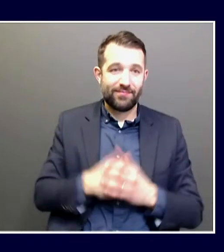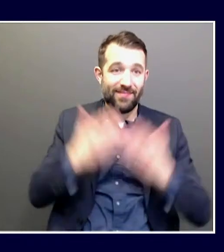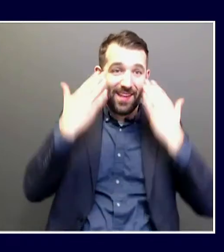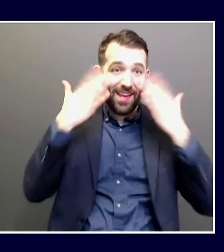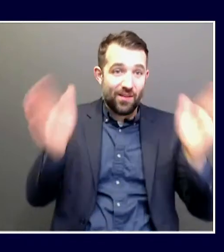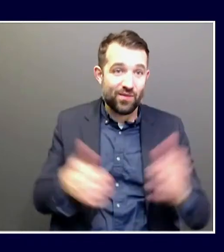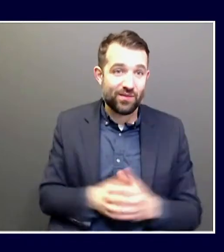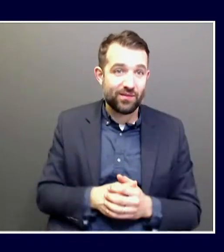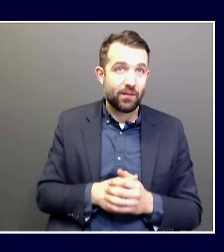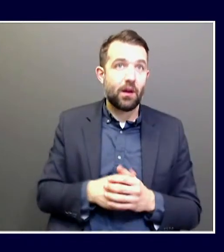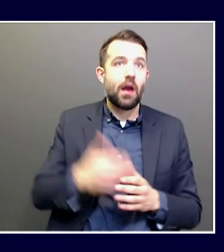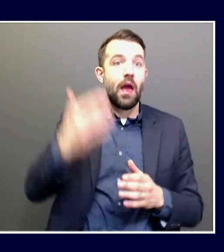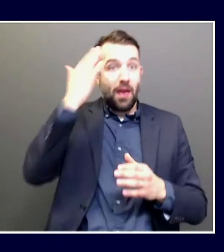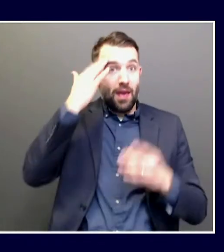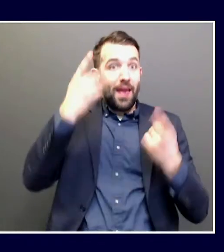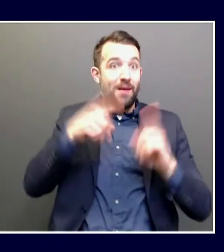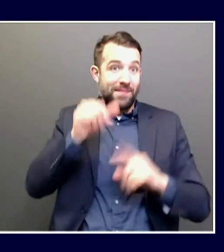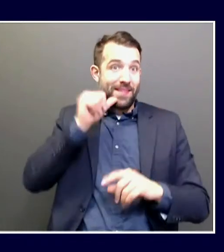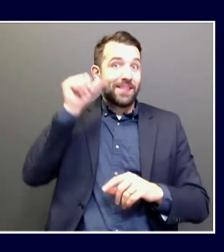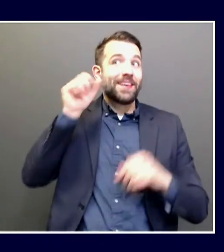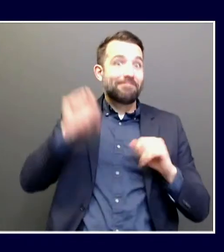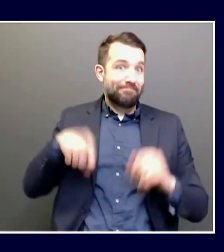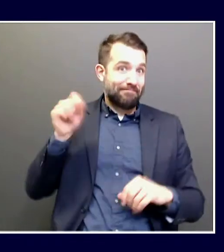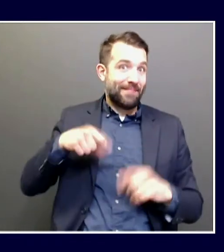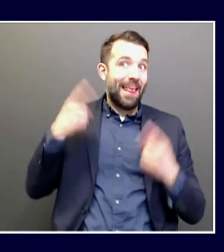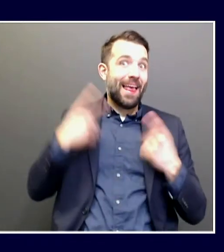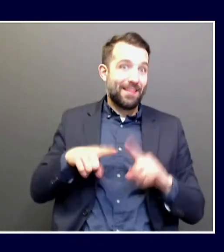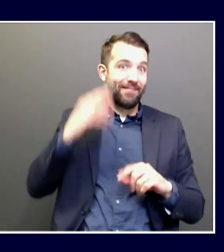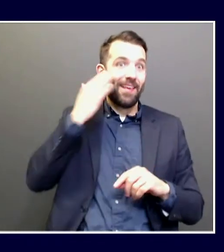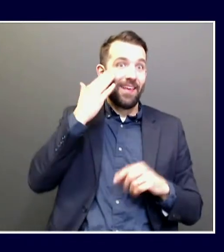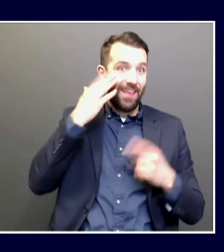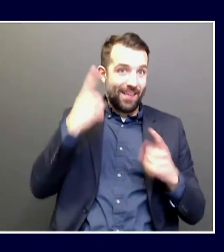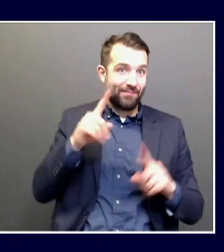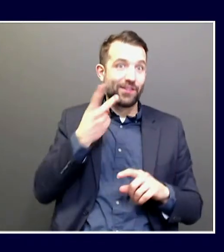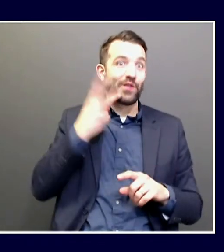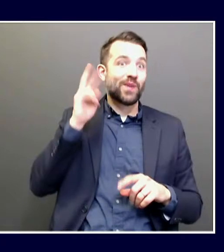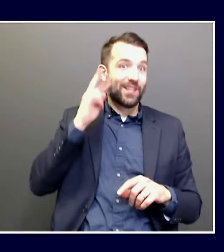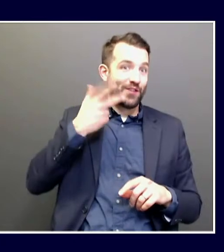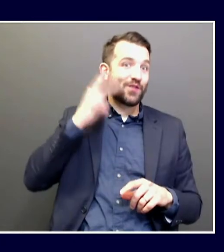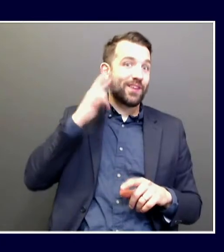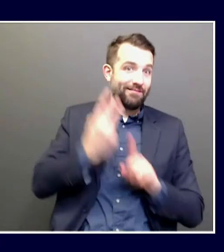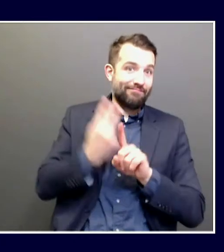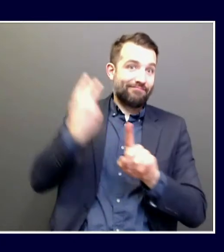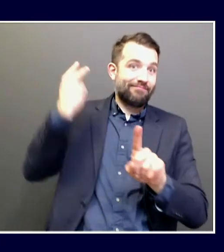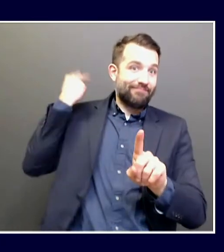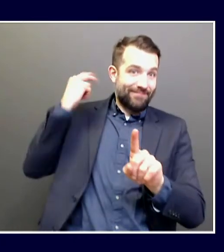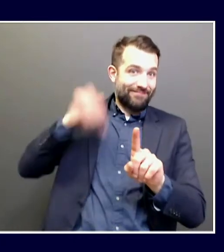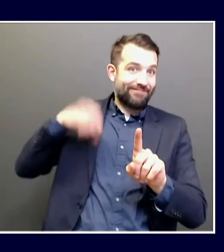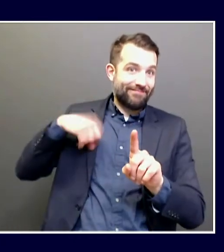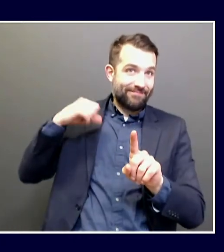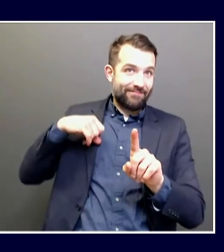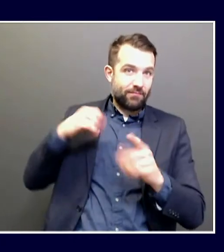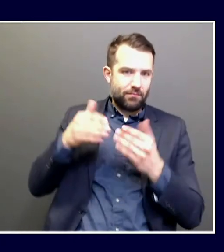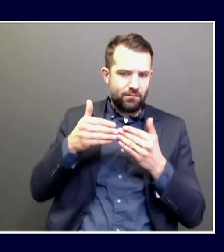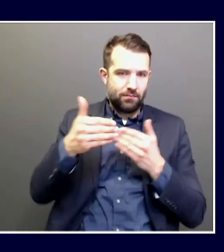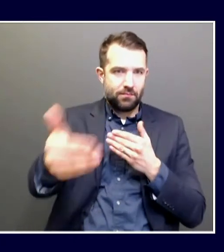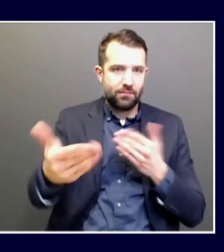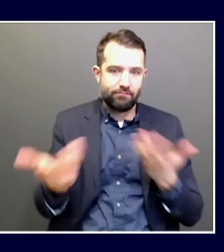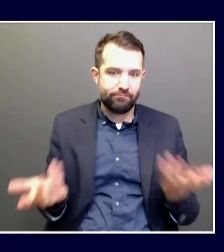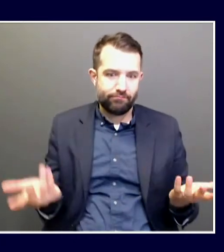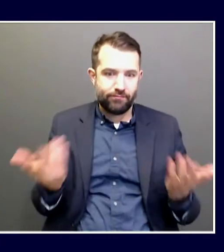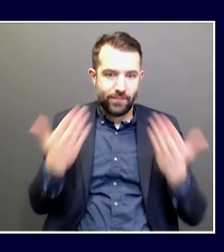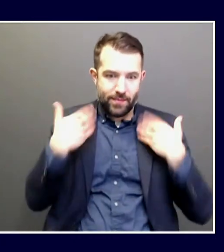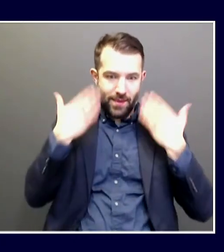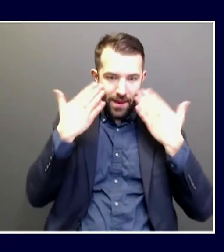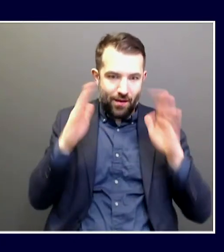transition to an endemic state, is every epidemiologist has a different way of understanding and looking at